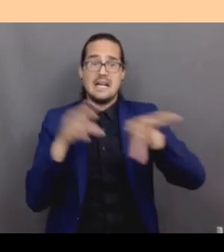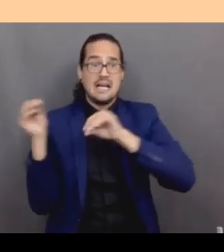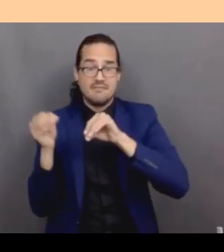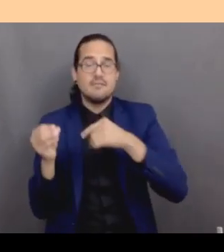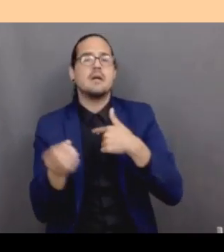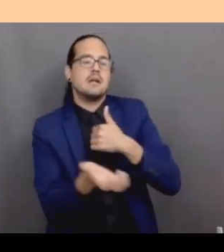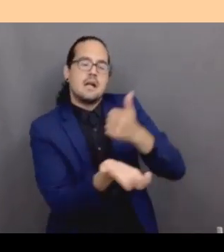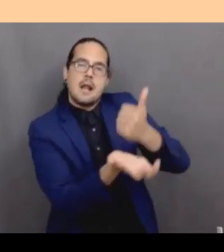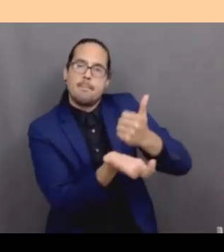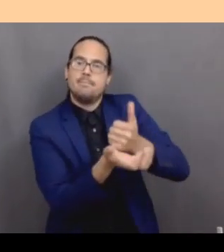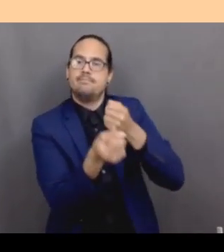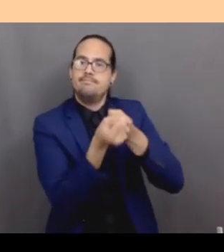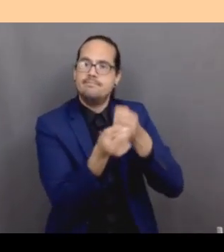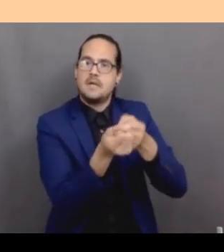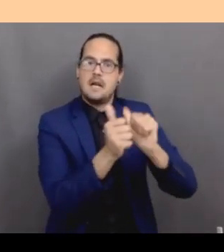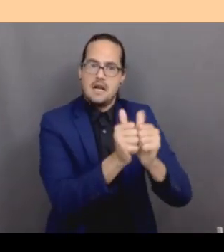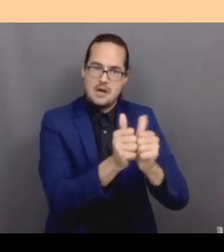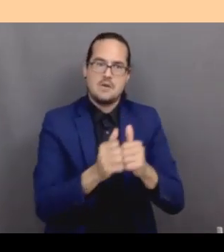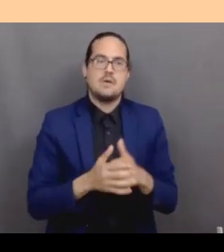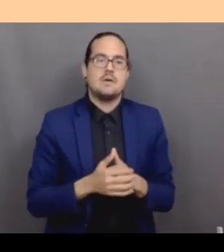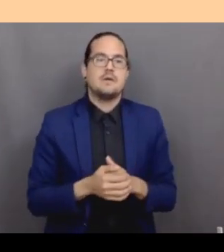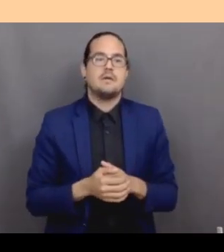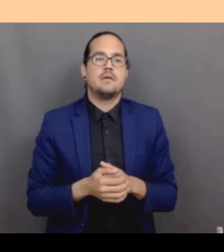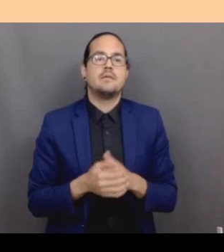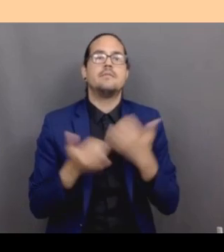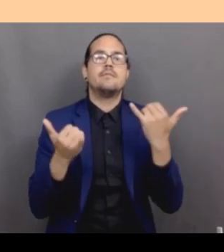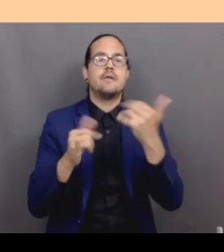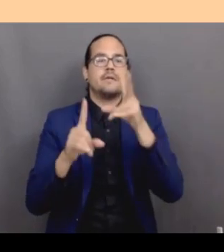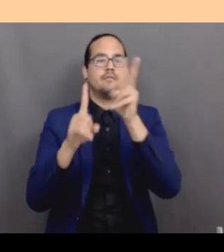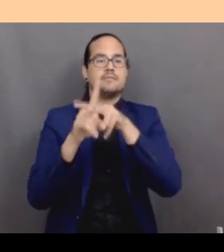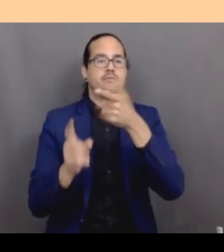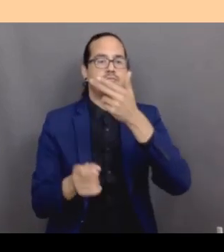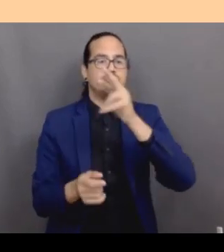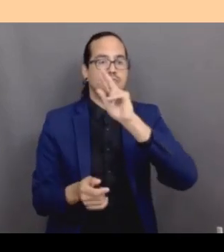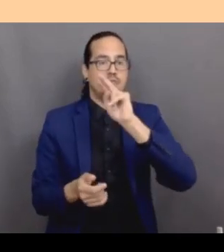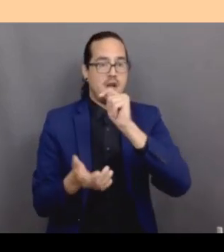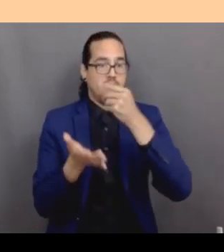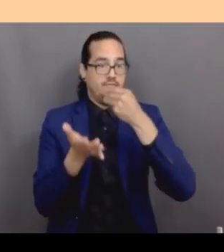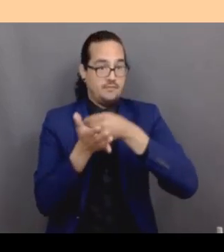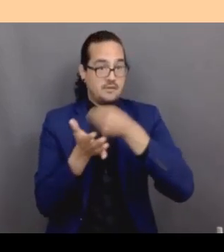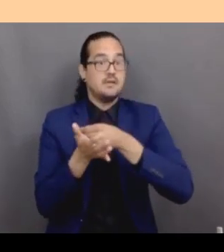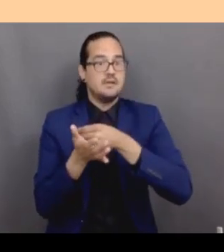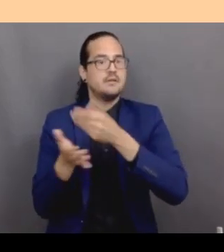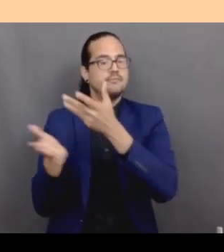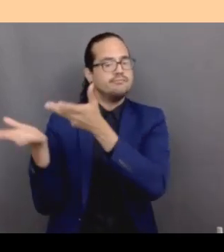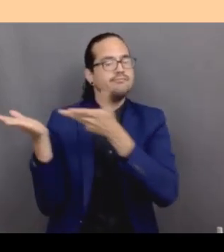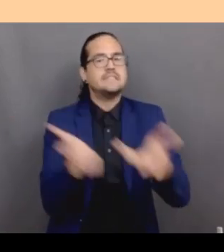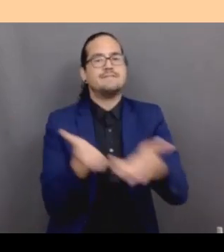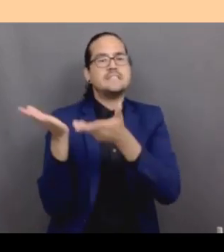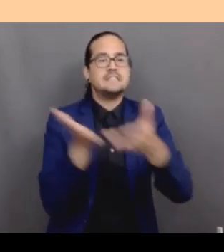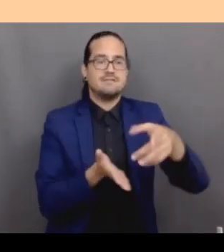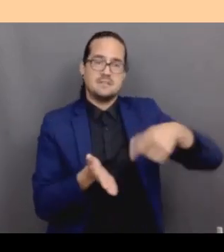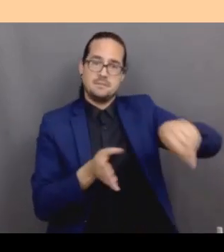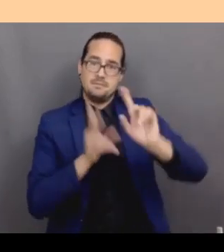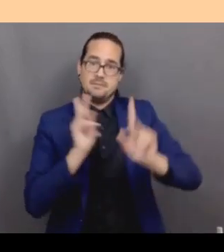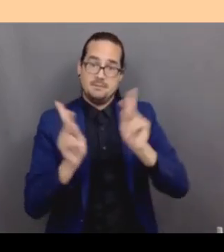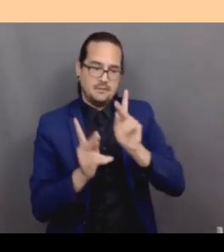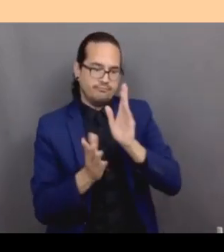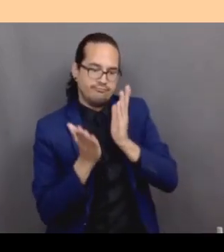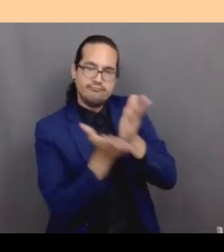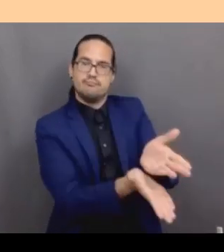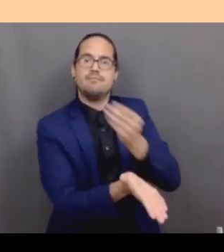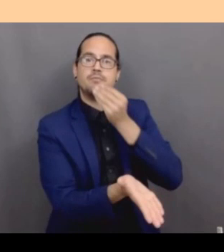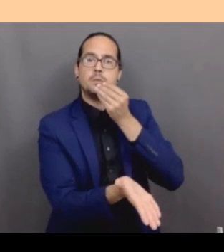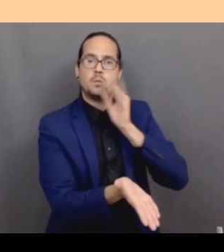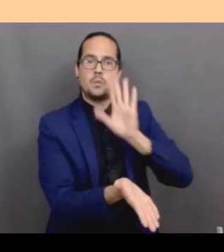delivery, and we've increased our capacity for deliveries to homes. We've established food liaisons for